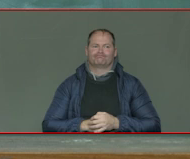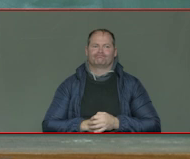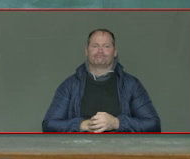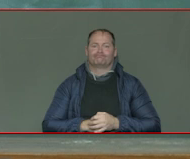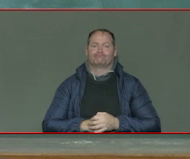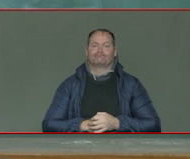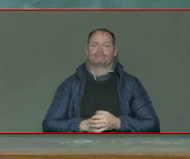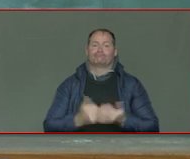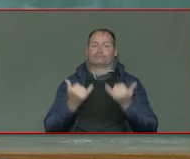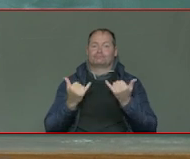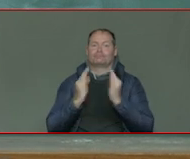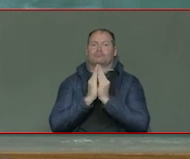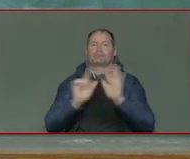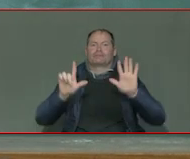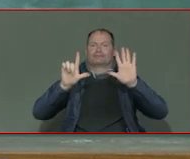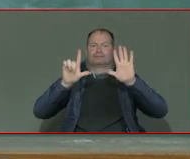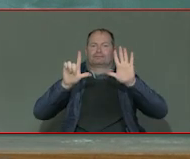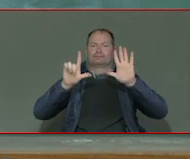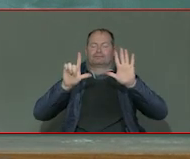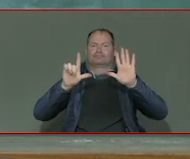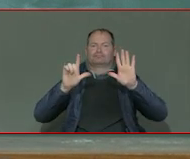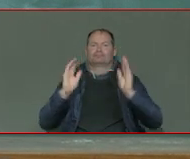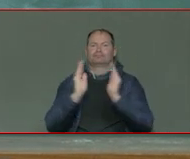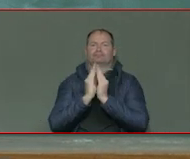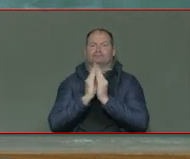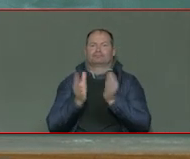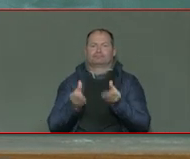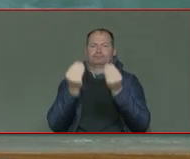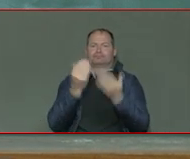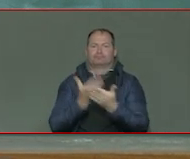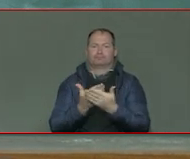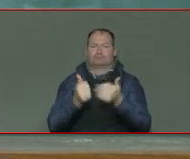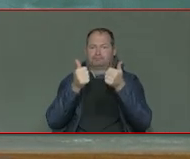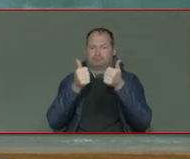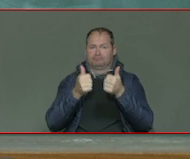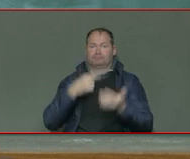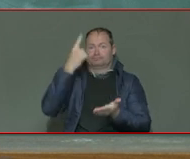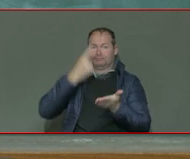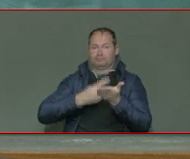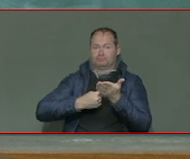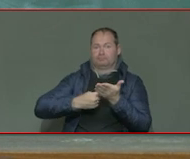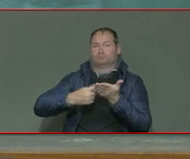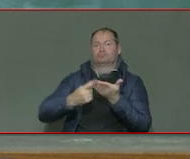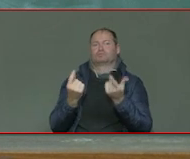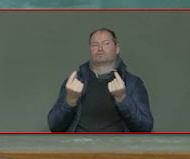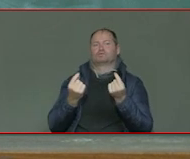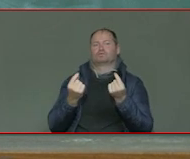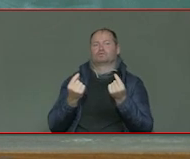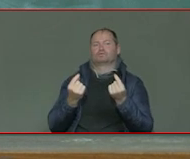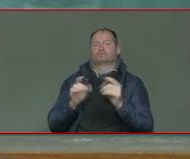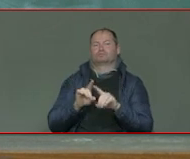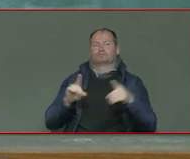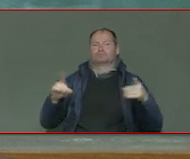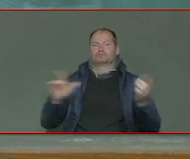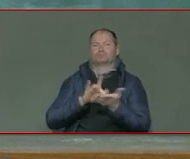that's 7 marks. You're all going to get 7 out of 7 in June, September, as well as November. Next week, I will focus on differential calculus, all